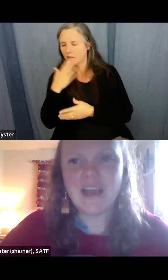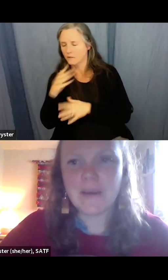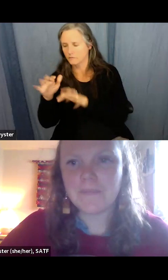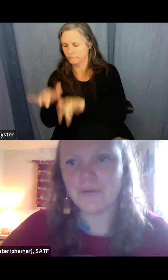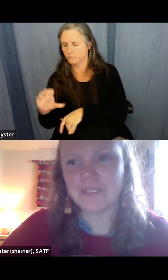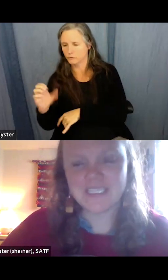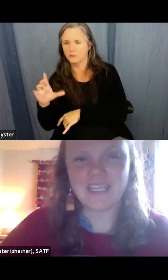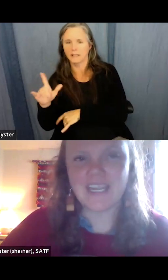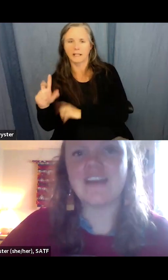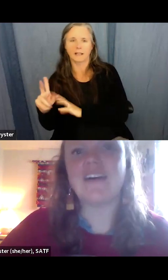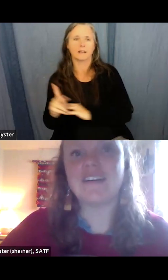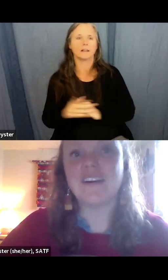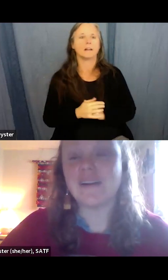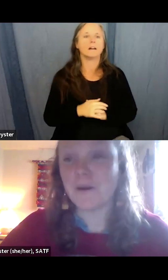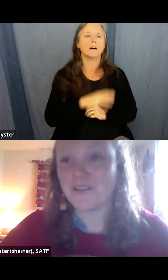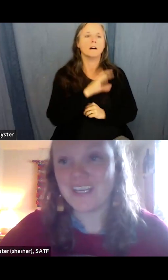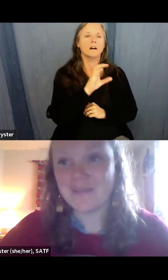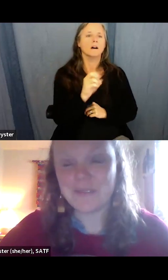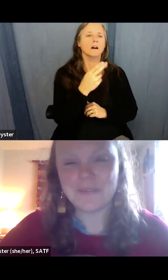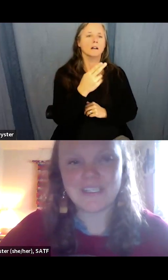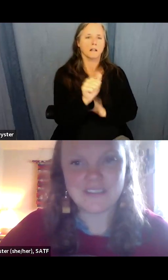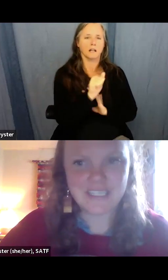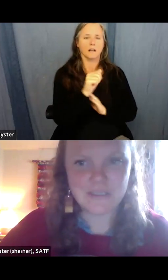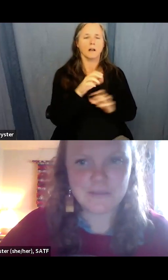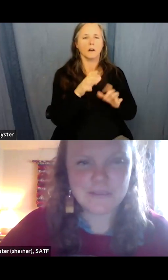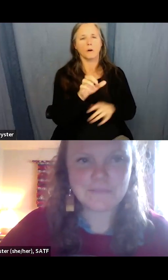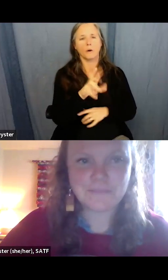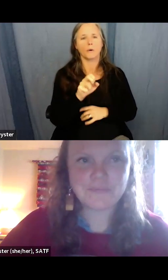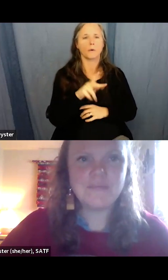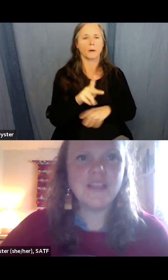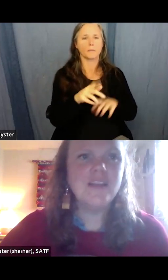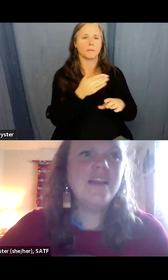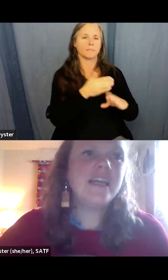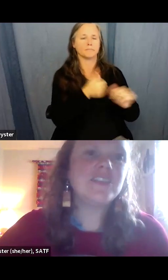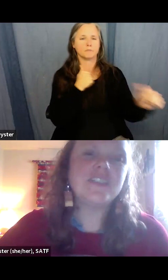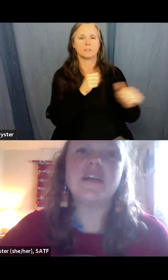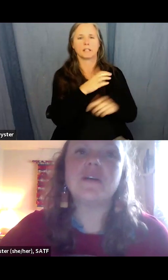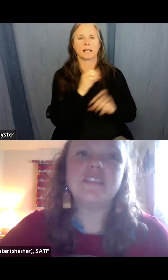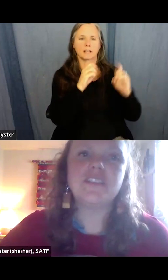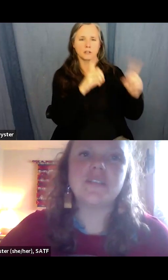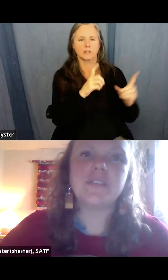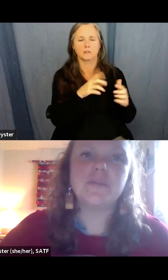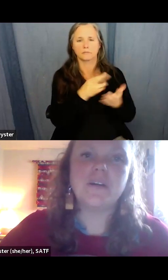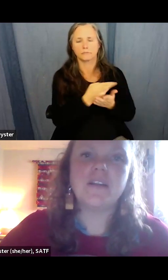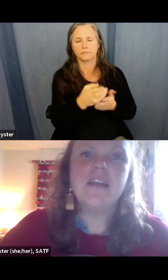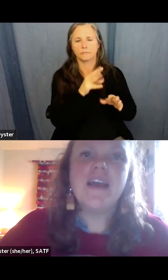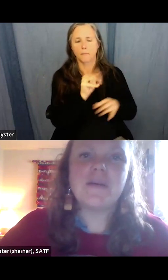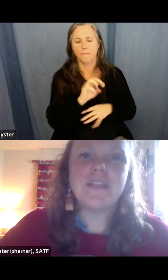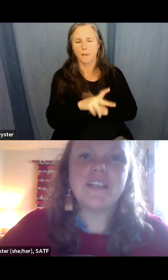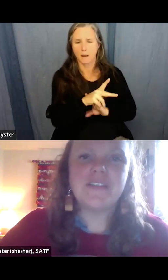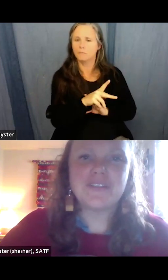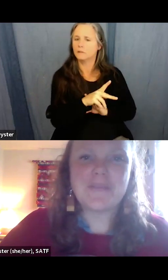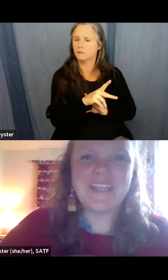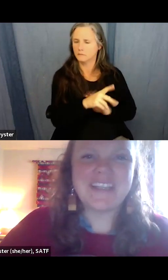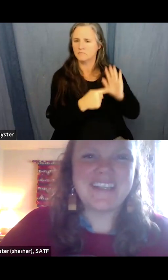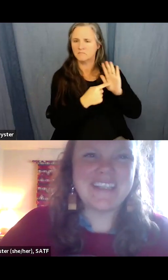highlighting, both Martina and Kate, are a part of it and people can understand those. Additionally, I wanted to share with you all,